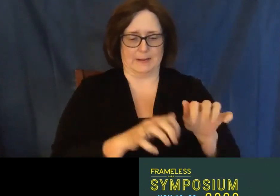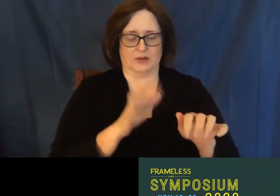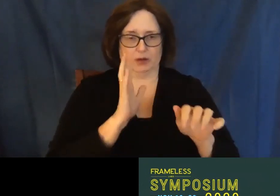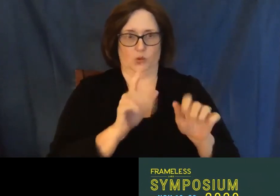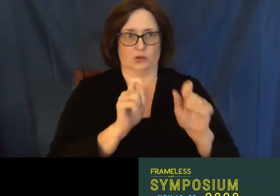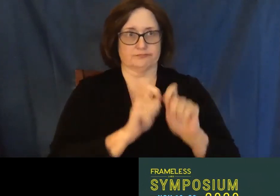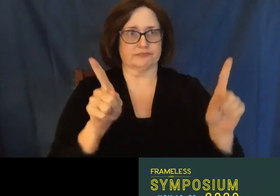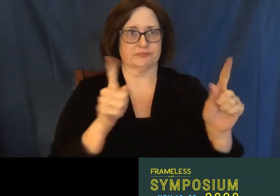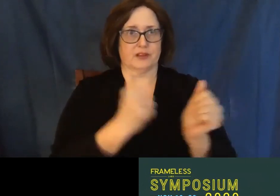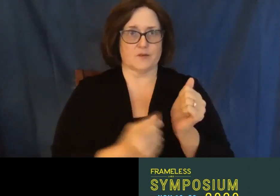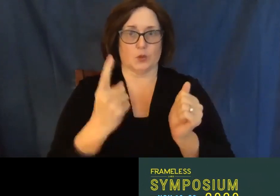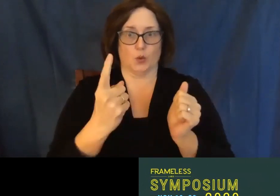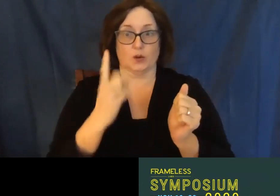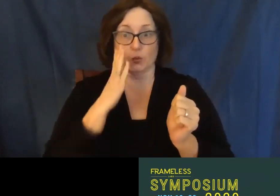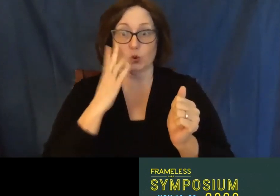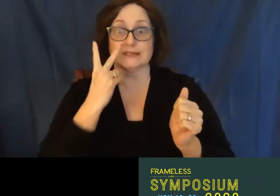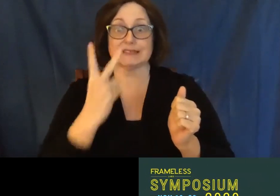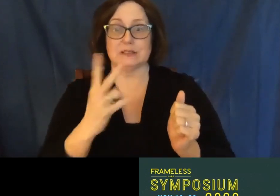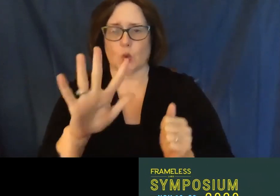that. So